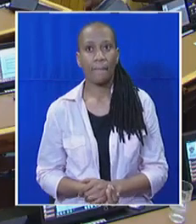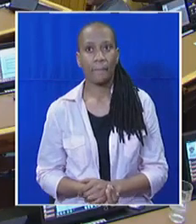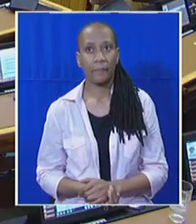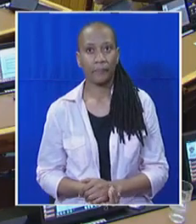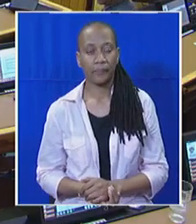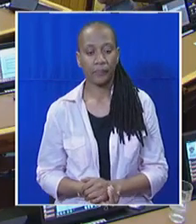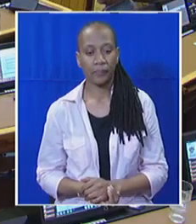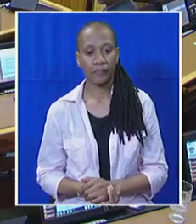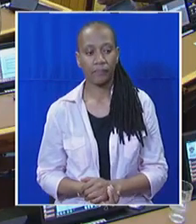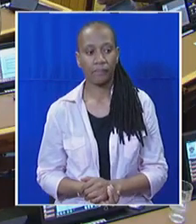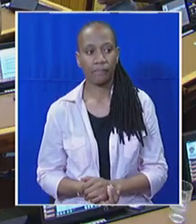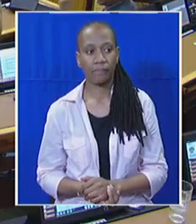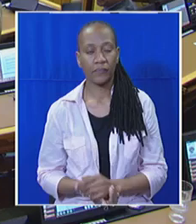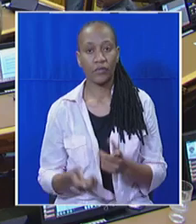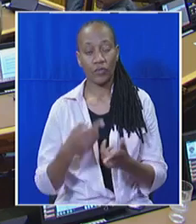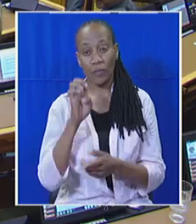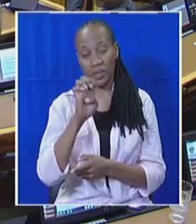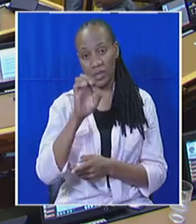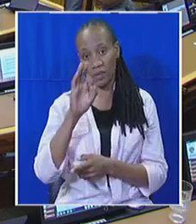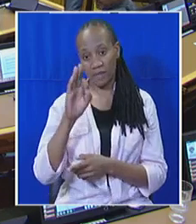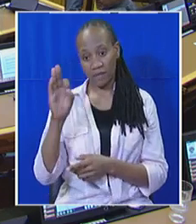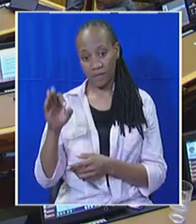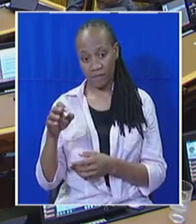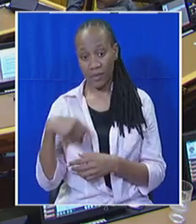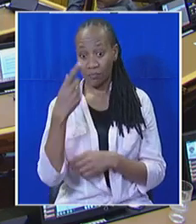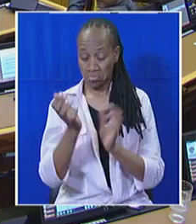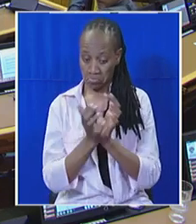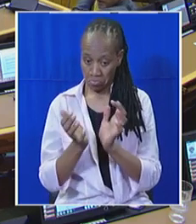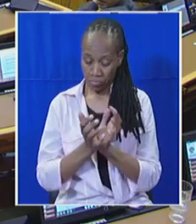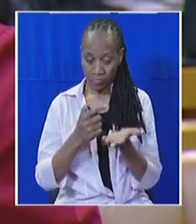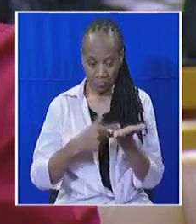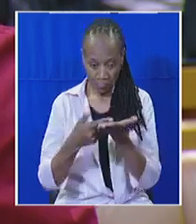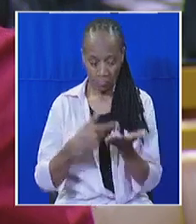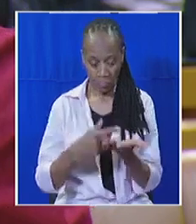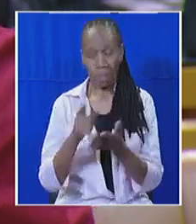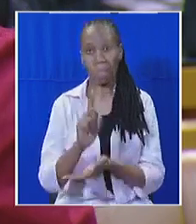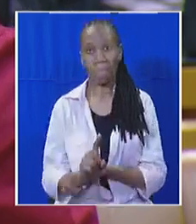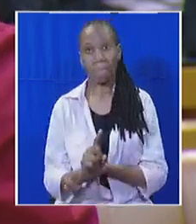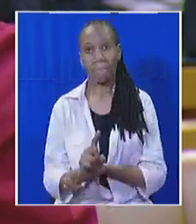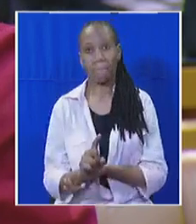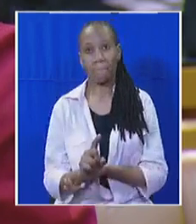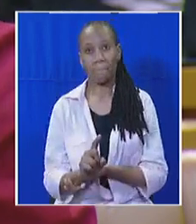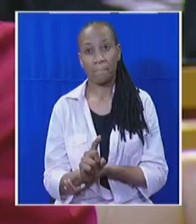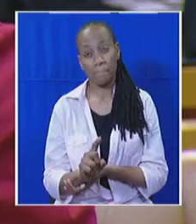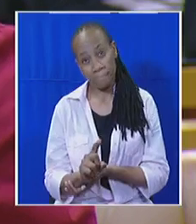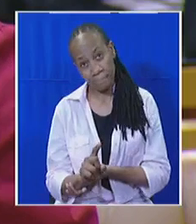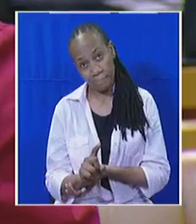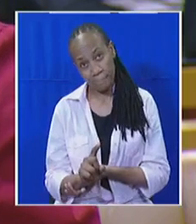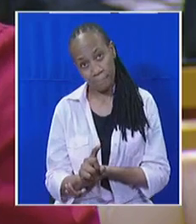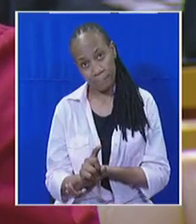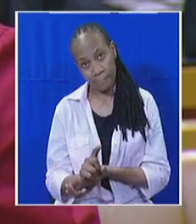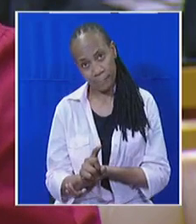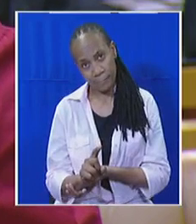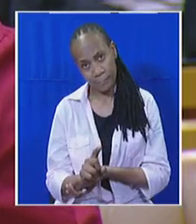I rise on behalf of the economic freedom fighters that the House in the next sitting discuss the